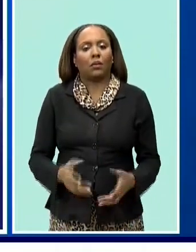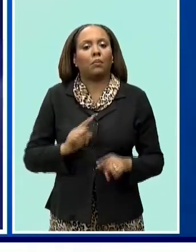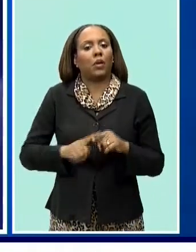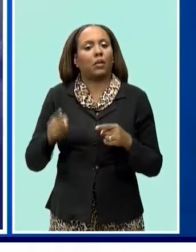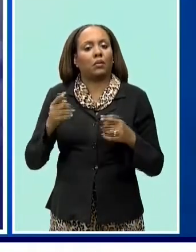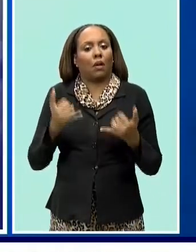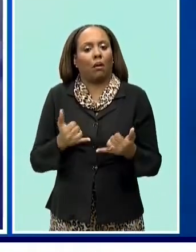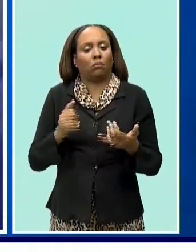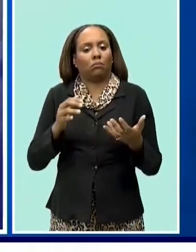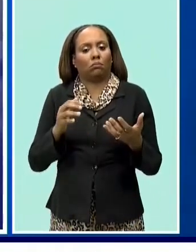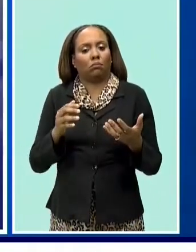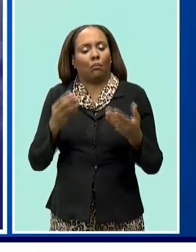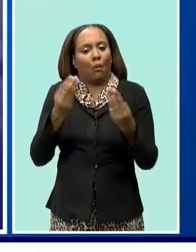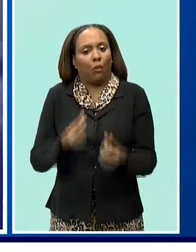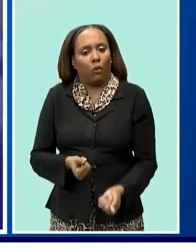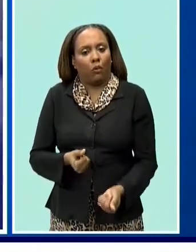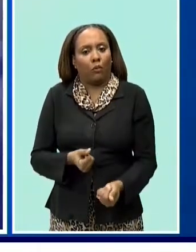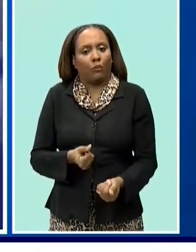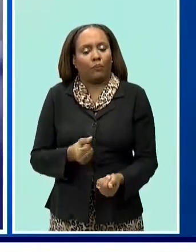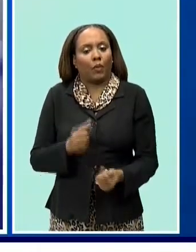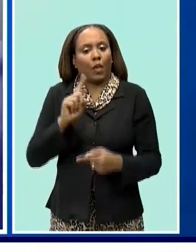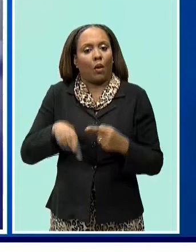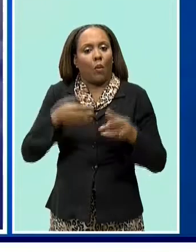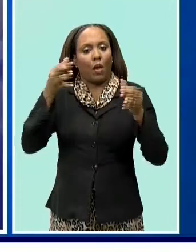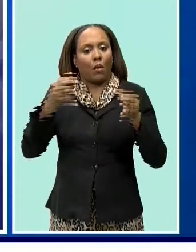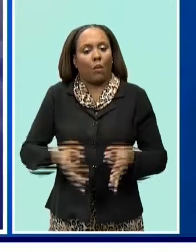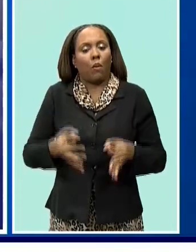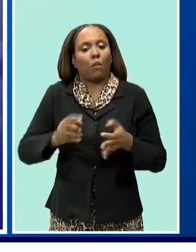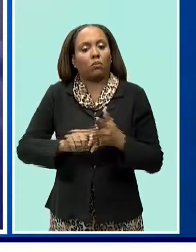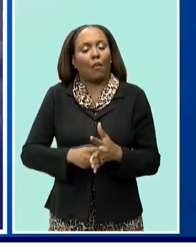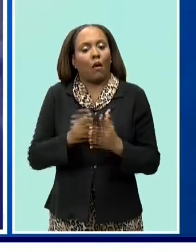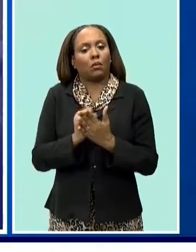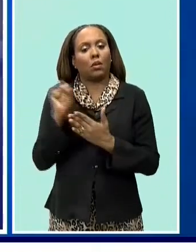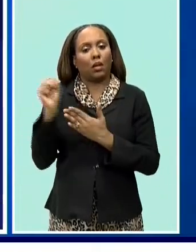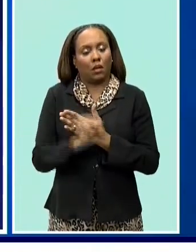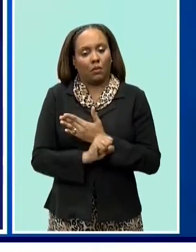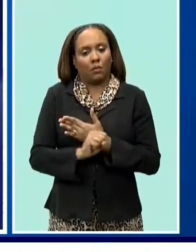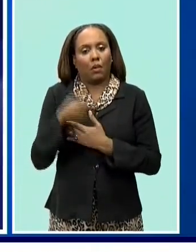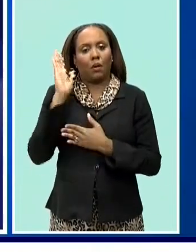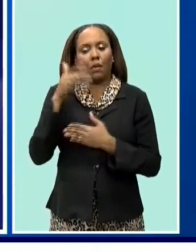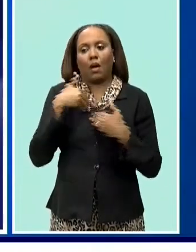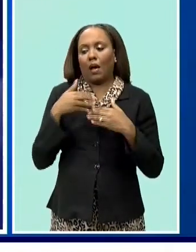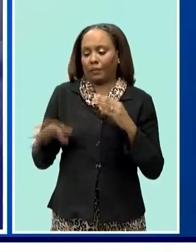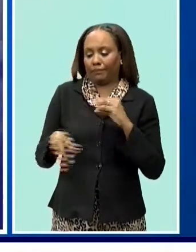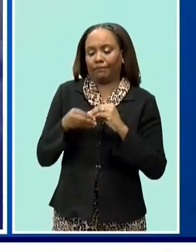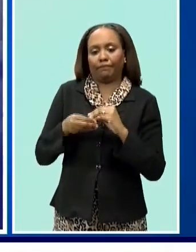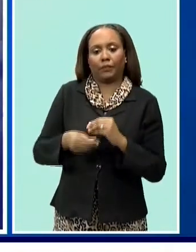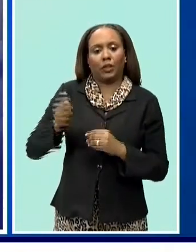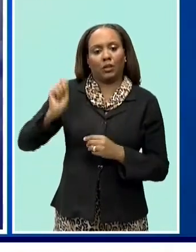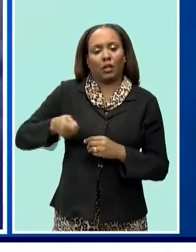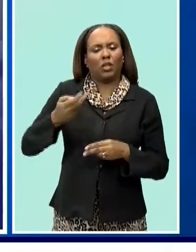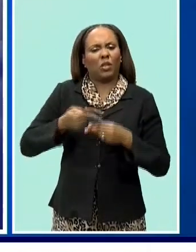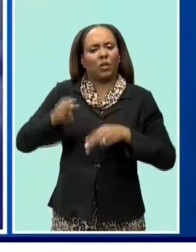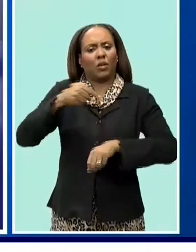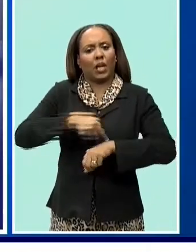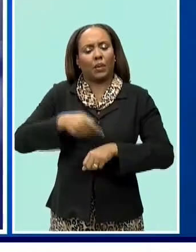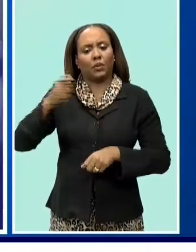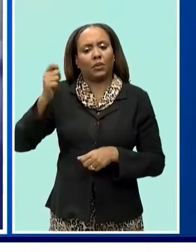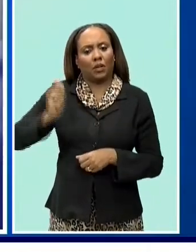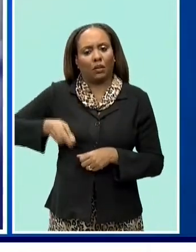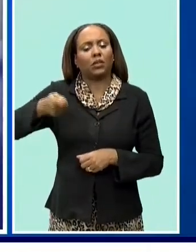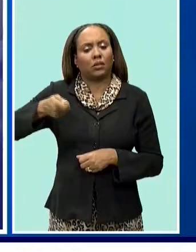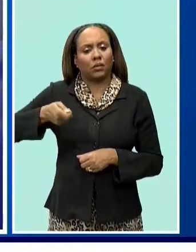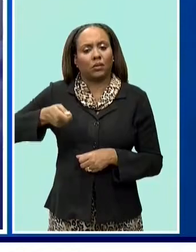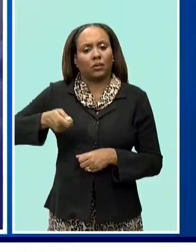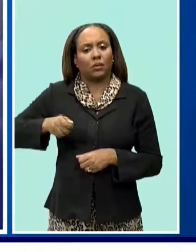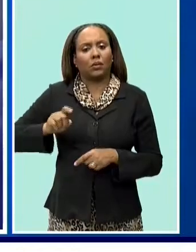and I expect that come the start of the court year in September, we will have those additional temporary judges in place, but